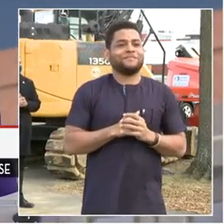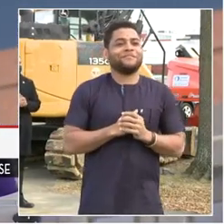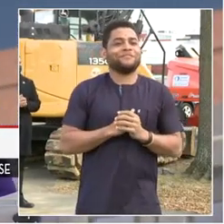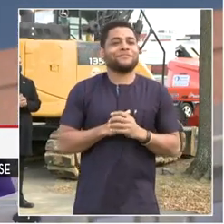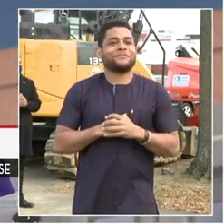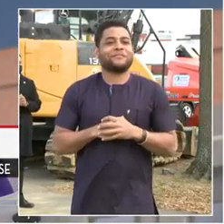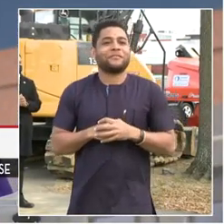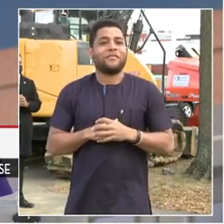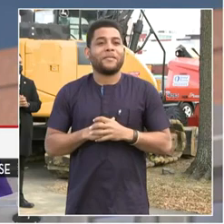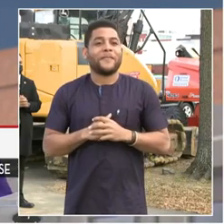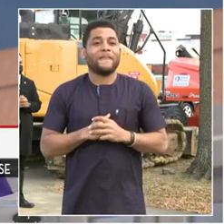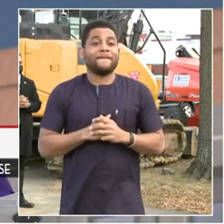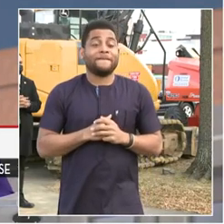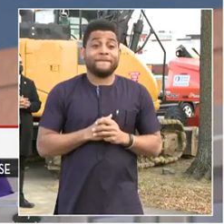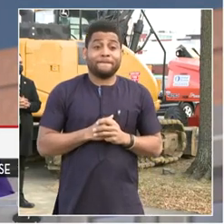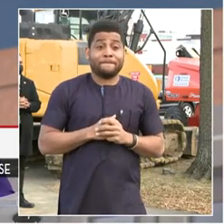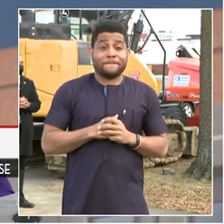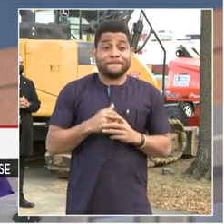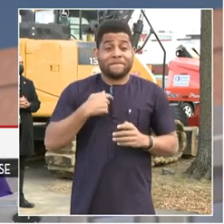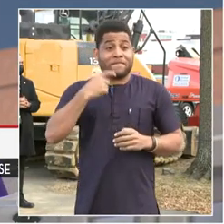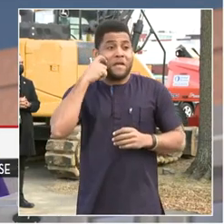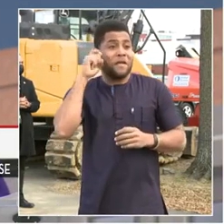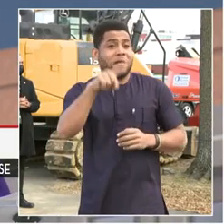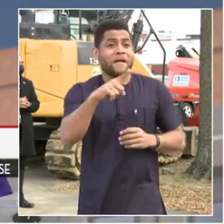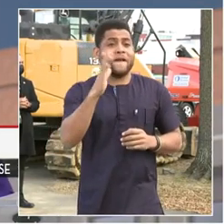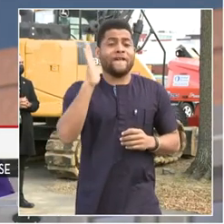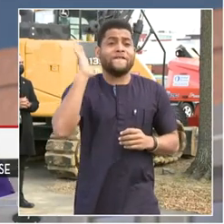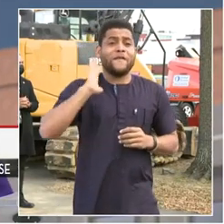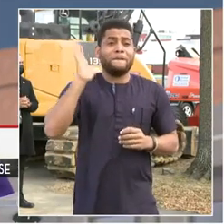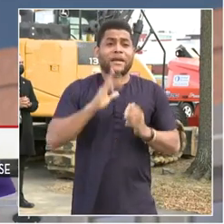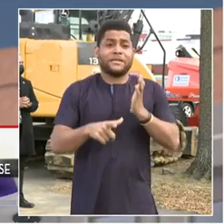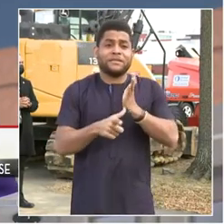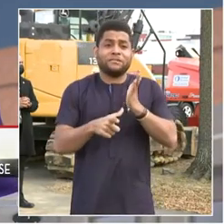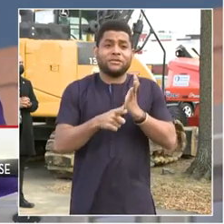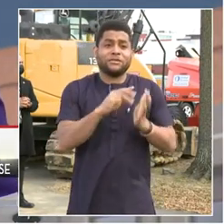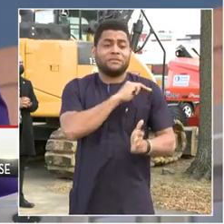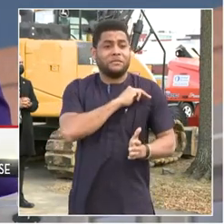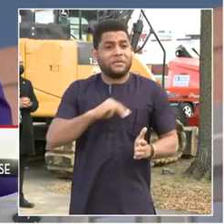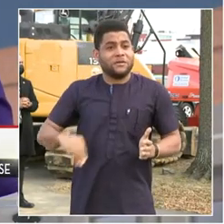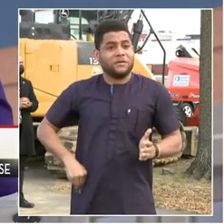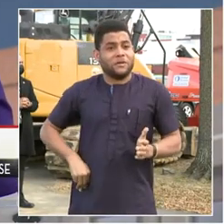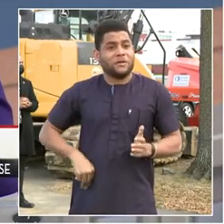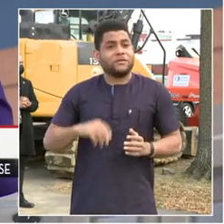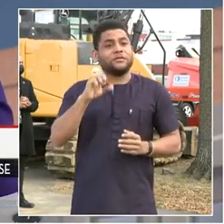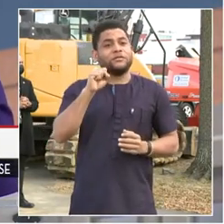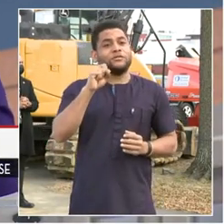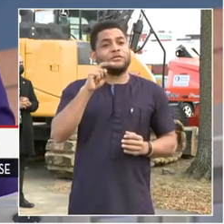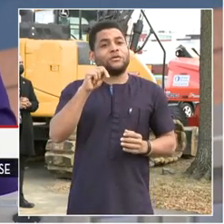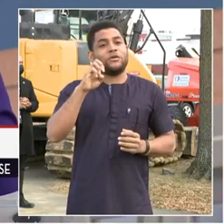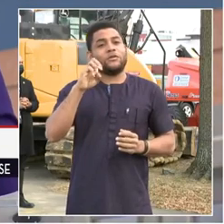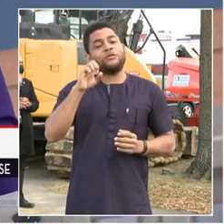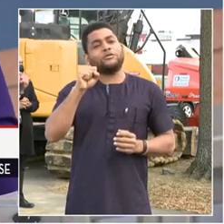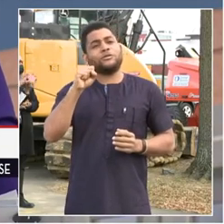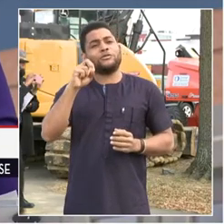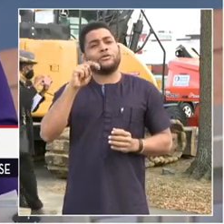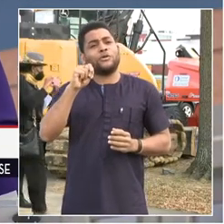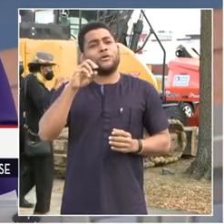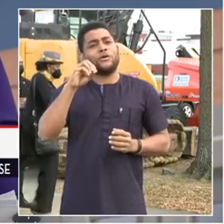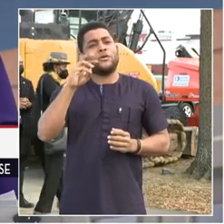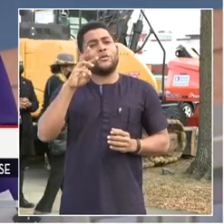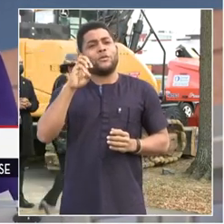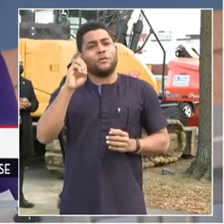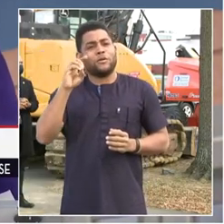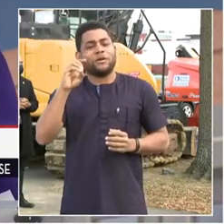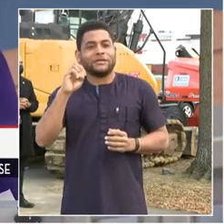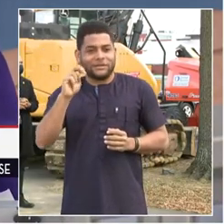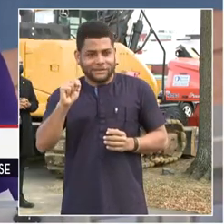I see our former Deputy Mayor, Courtney Snowden, who was the Deputy Mayor for East of the River Services. Thank you for being